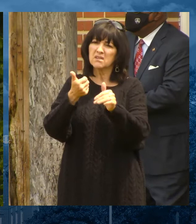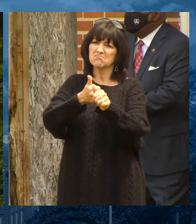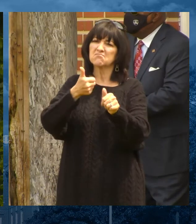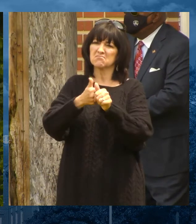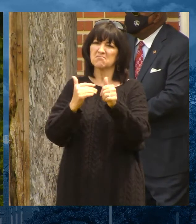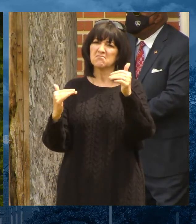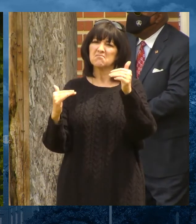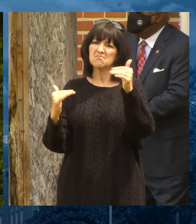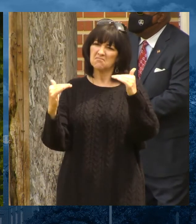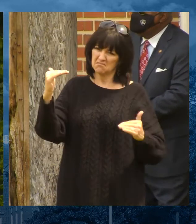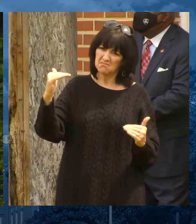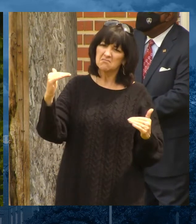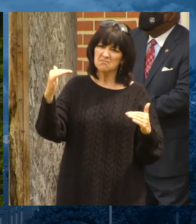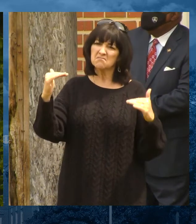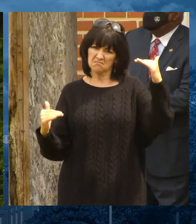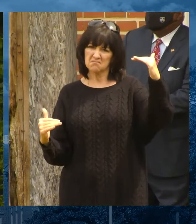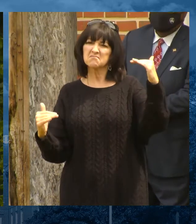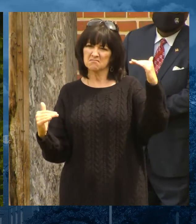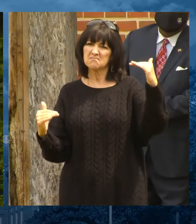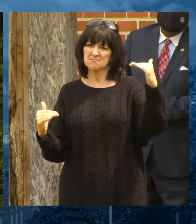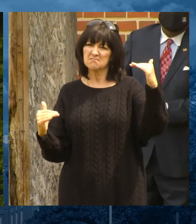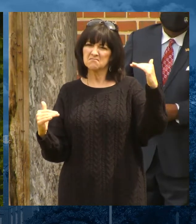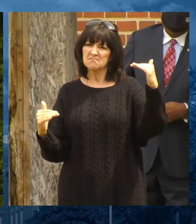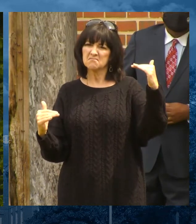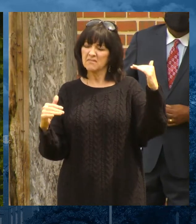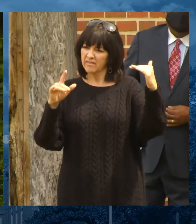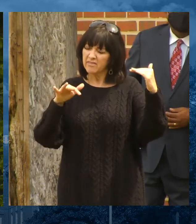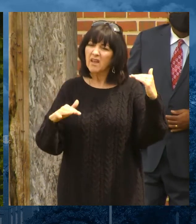the 14th Amendment to the United States Constitution.